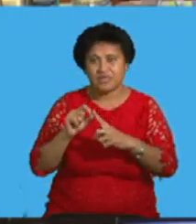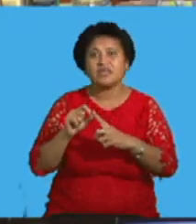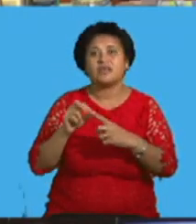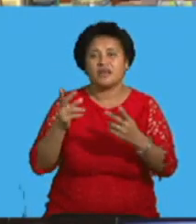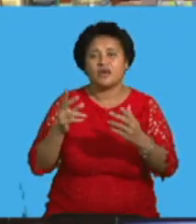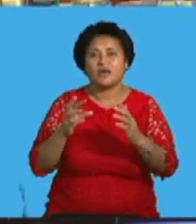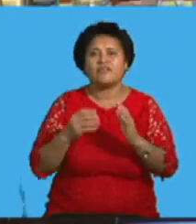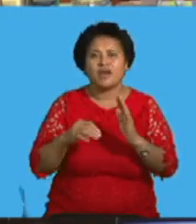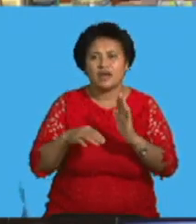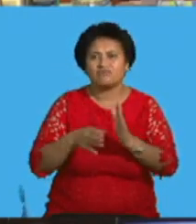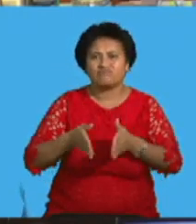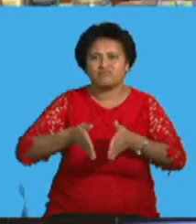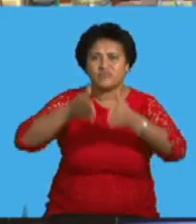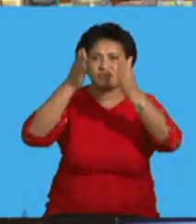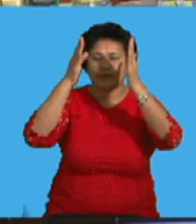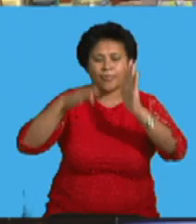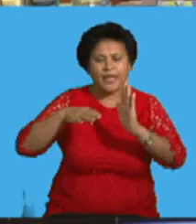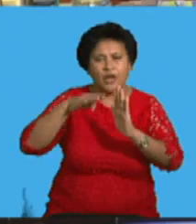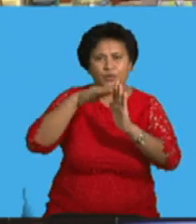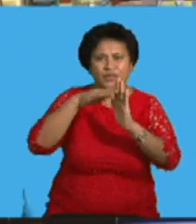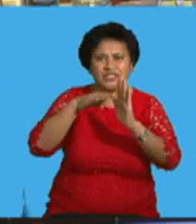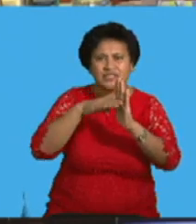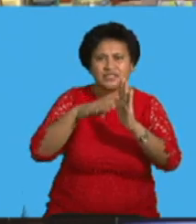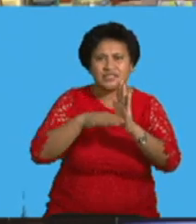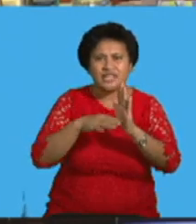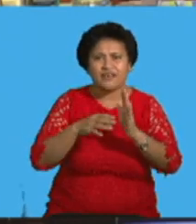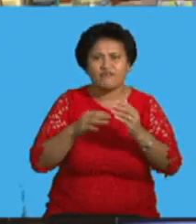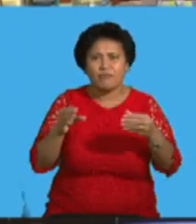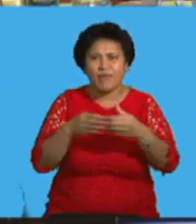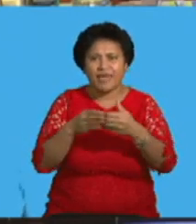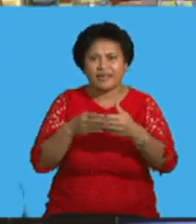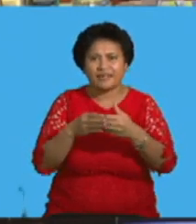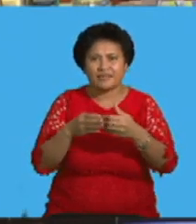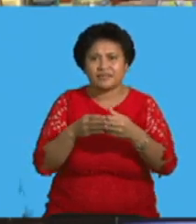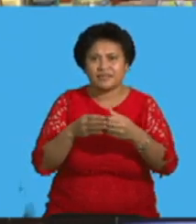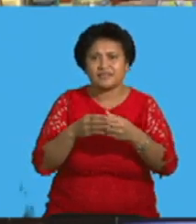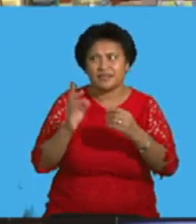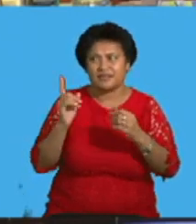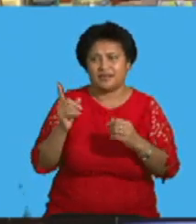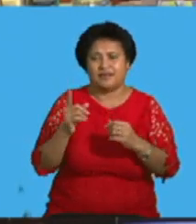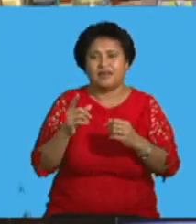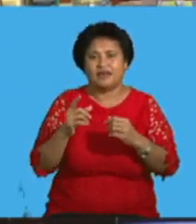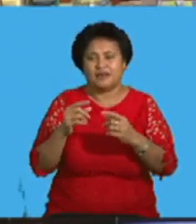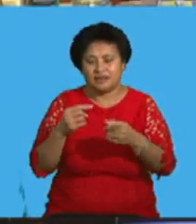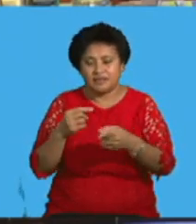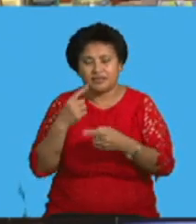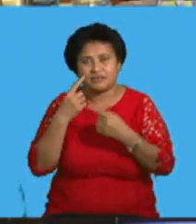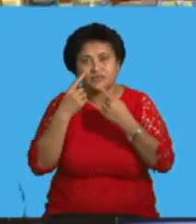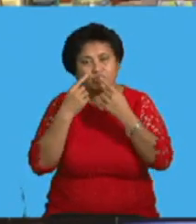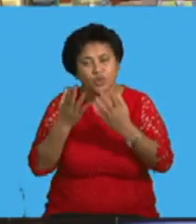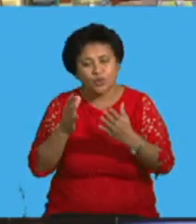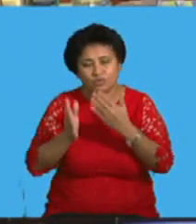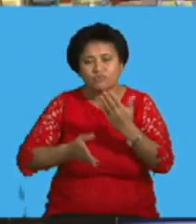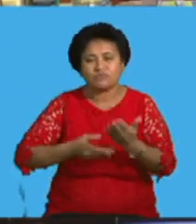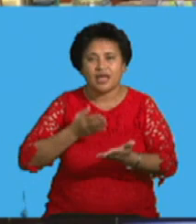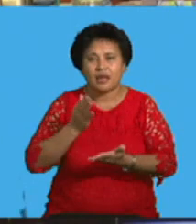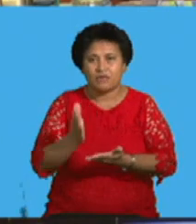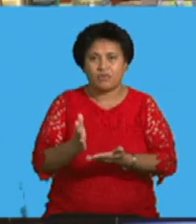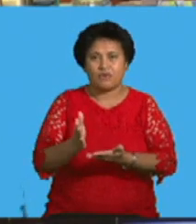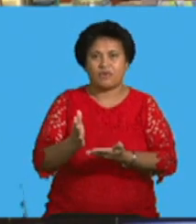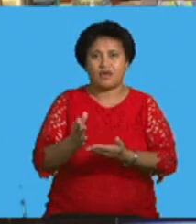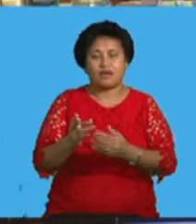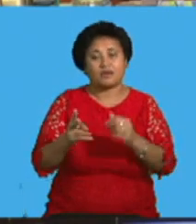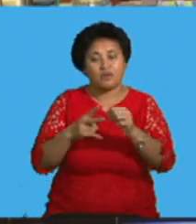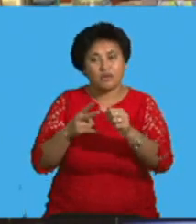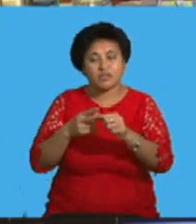Fiji's Microfinance Awards held last year. And there is interest to replicate NDP model in other